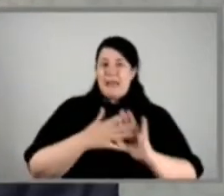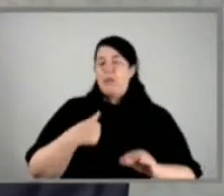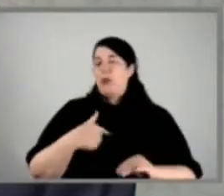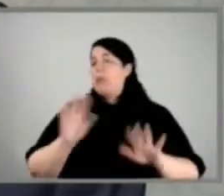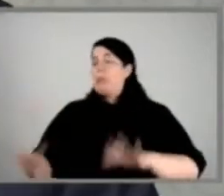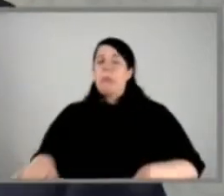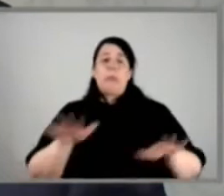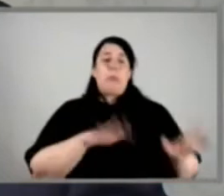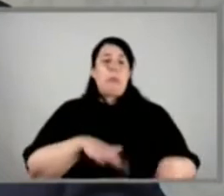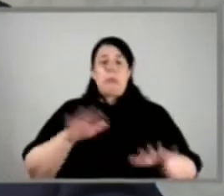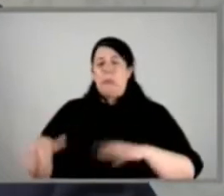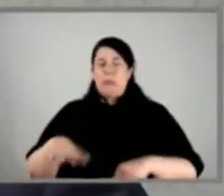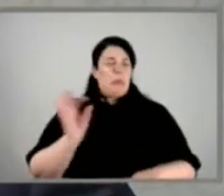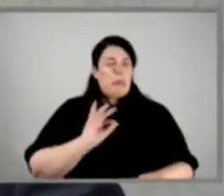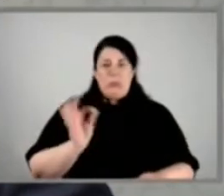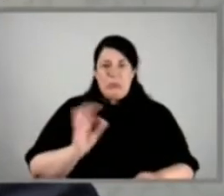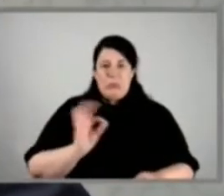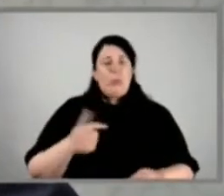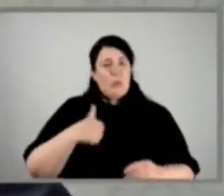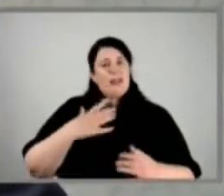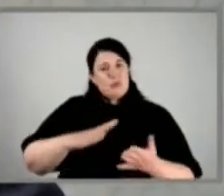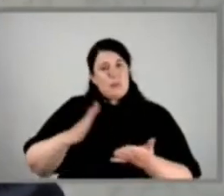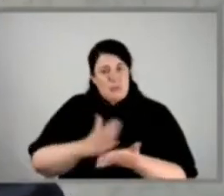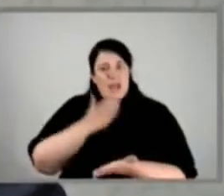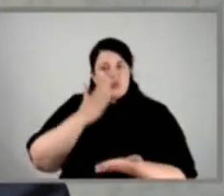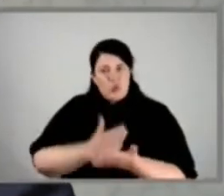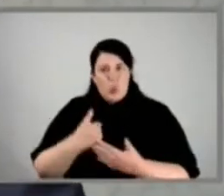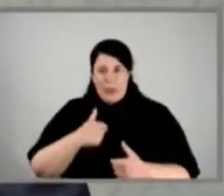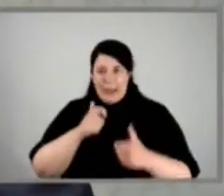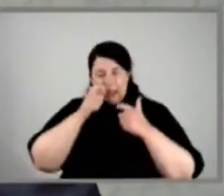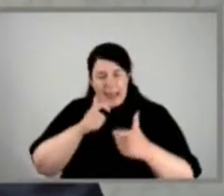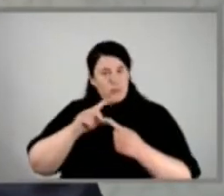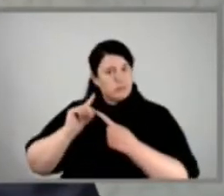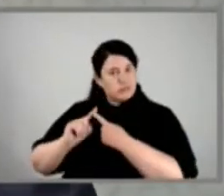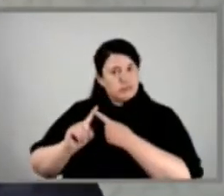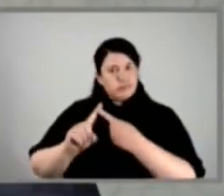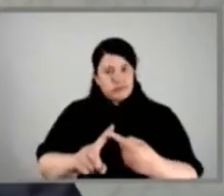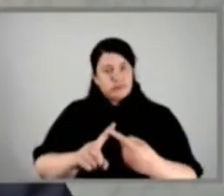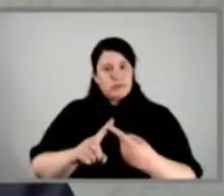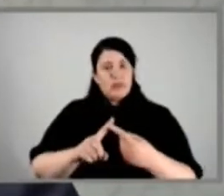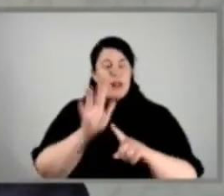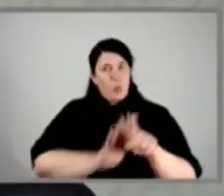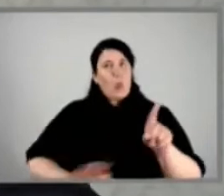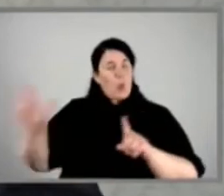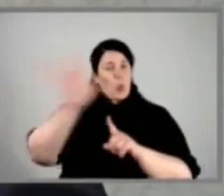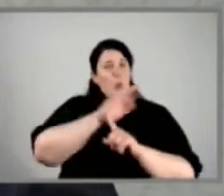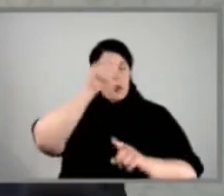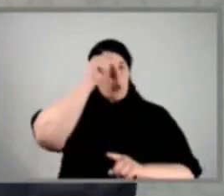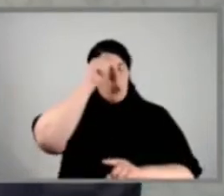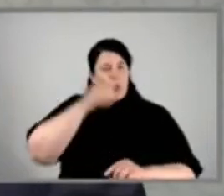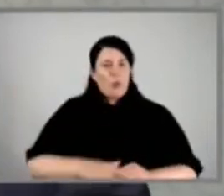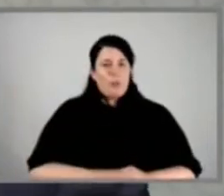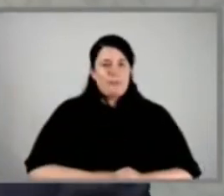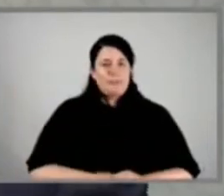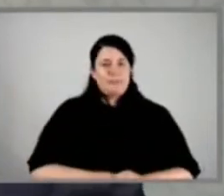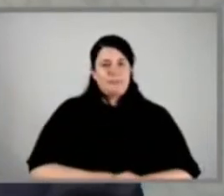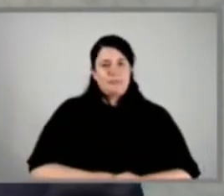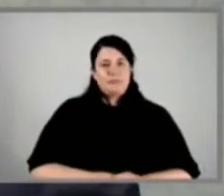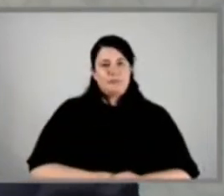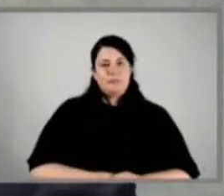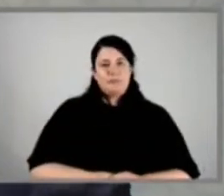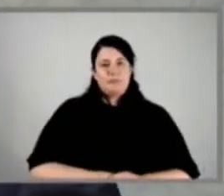and the territories and the Commonwealth do recognise that. But how do you know, in the absence of